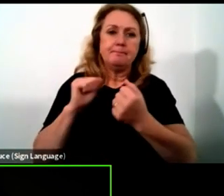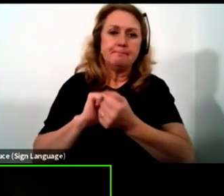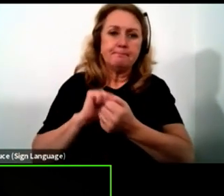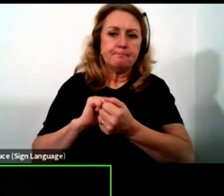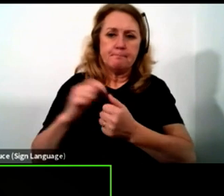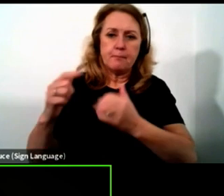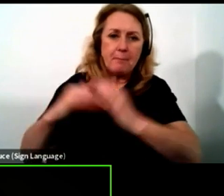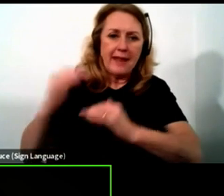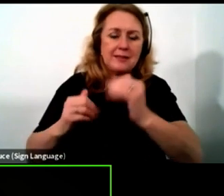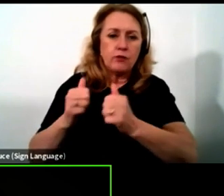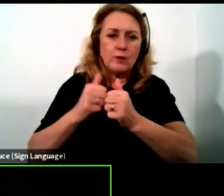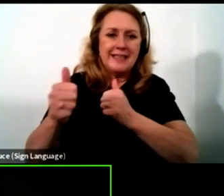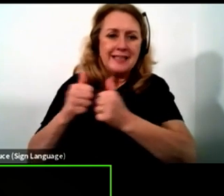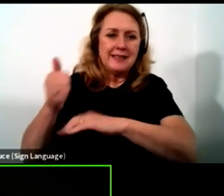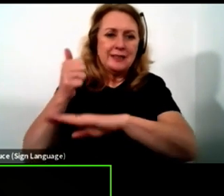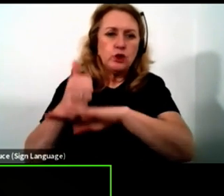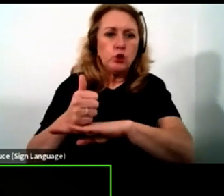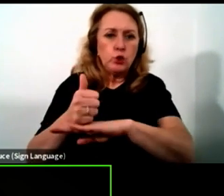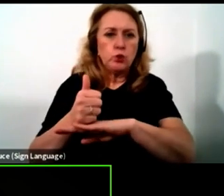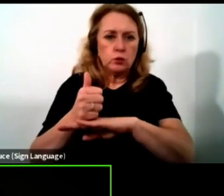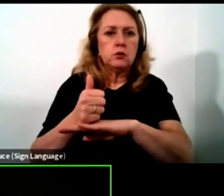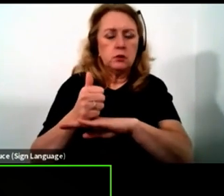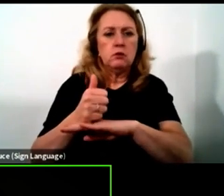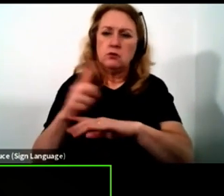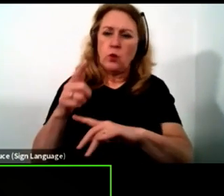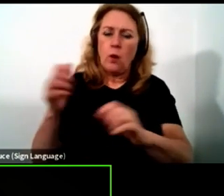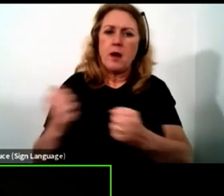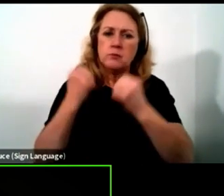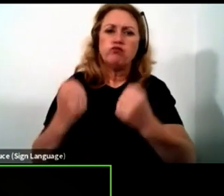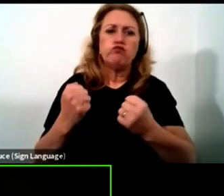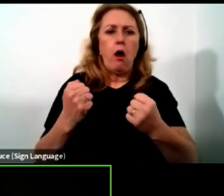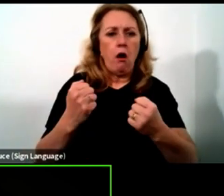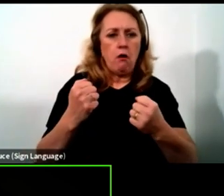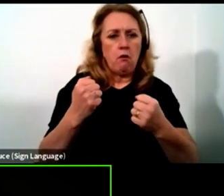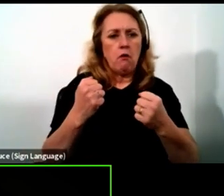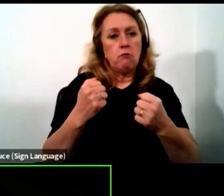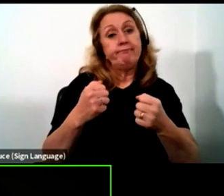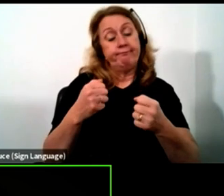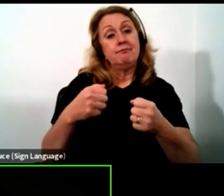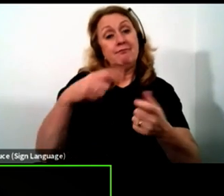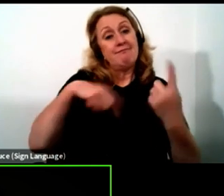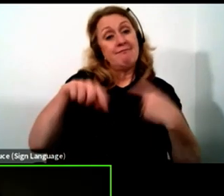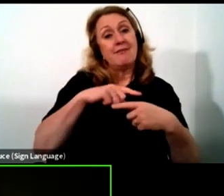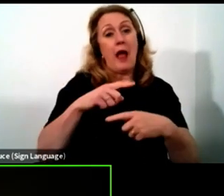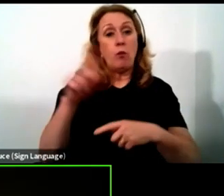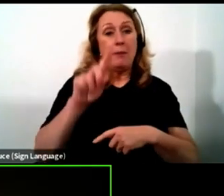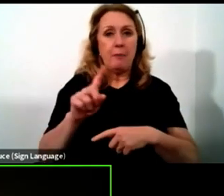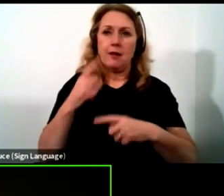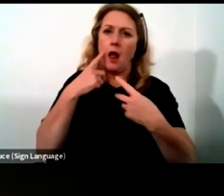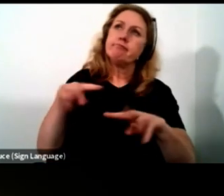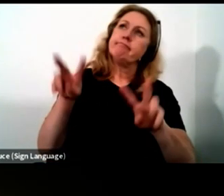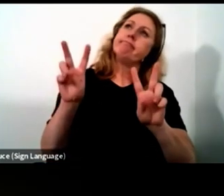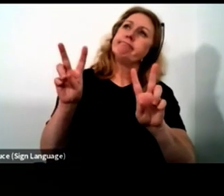our institution so that it really becomes a very strong pillar to which our people can look up to.